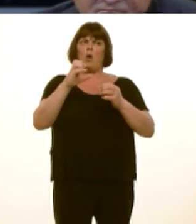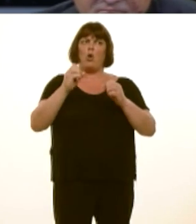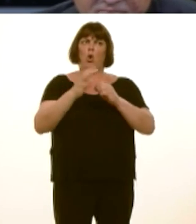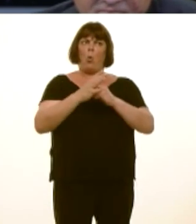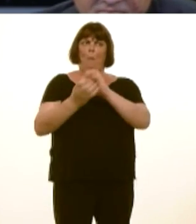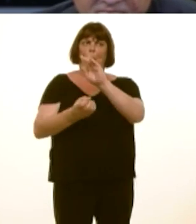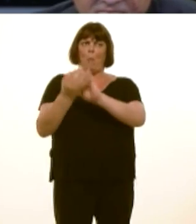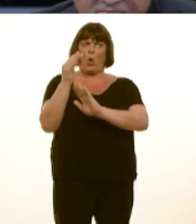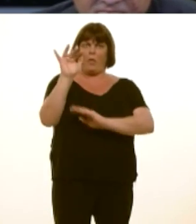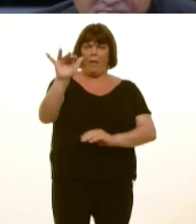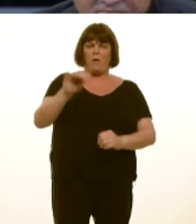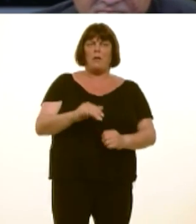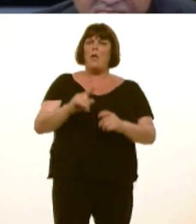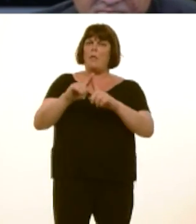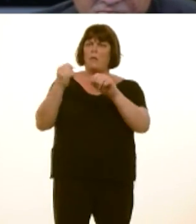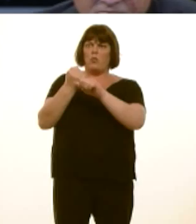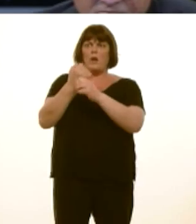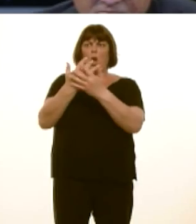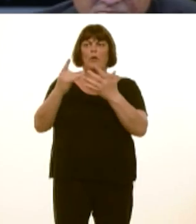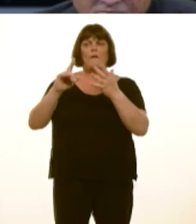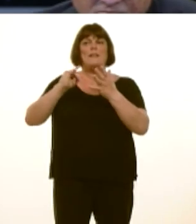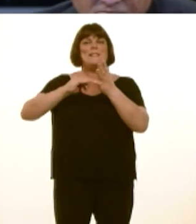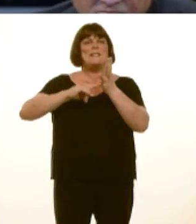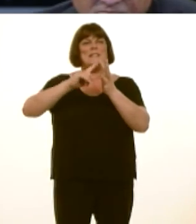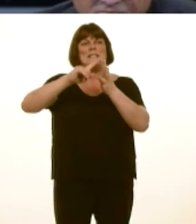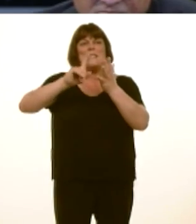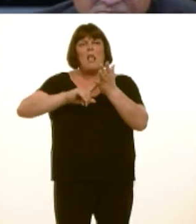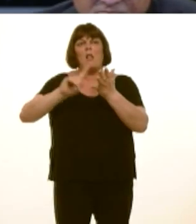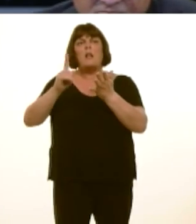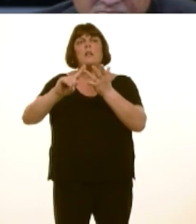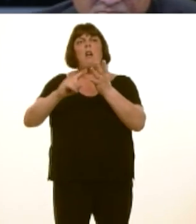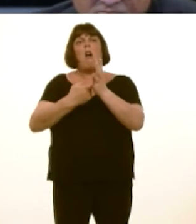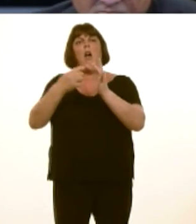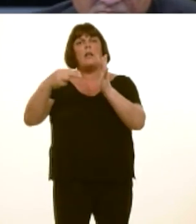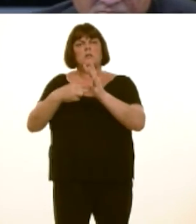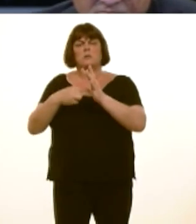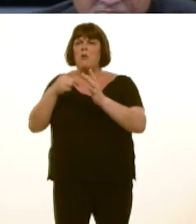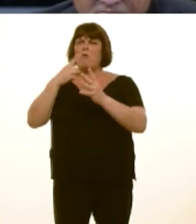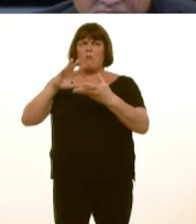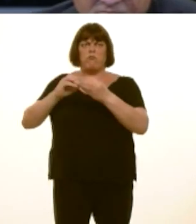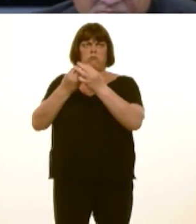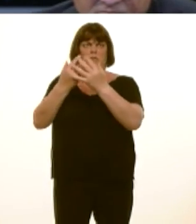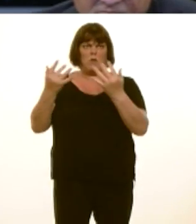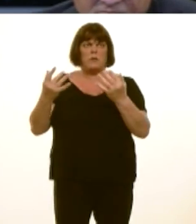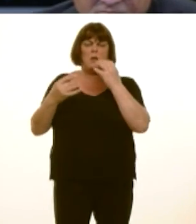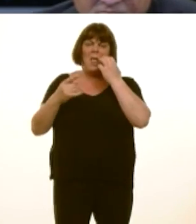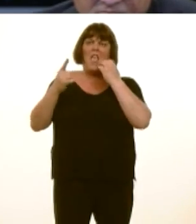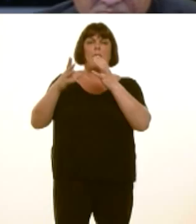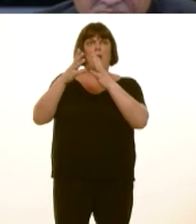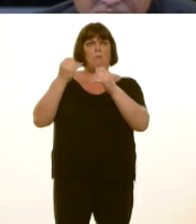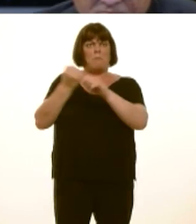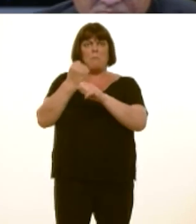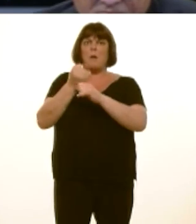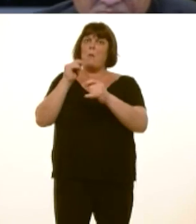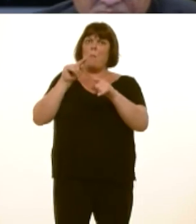significant producers of both steel and iron. In fact, the biggest producers of steel in the EU, the seventh biggest producer